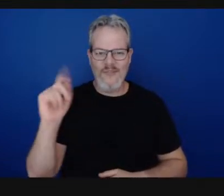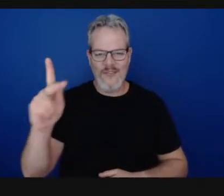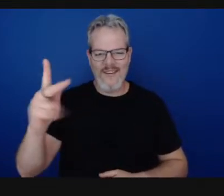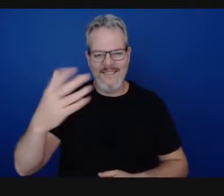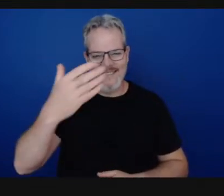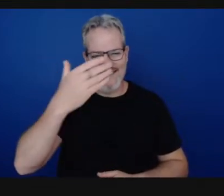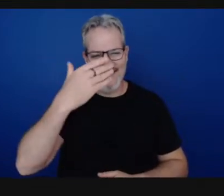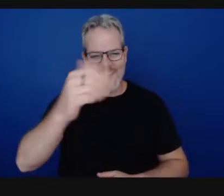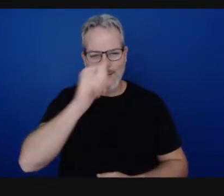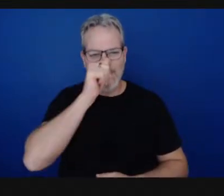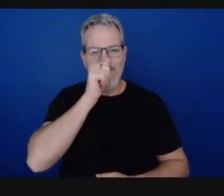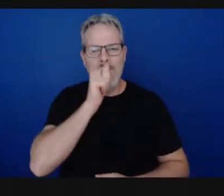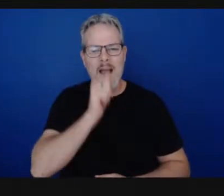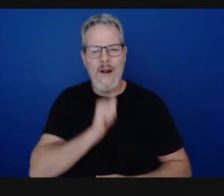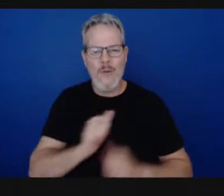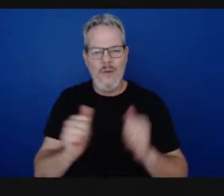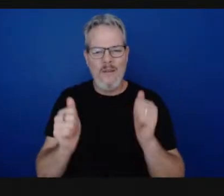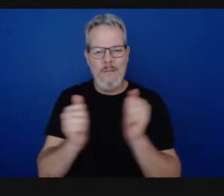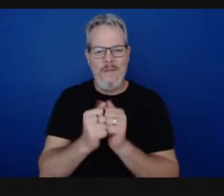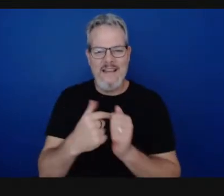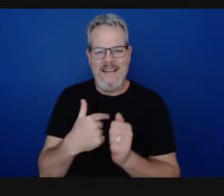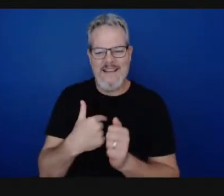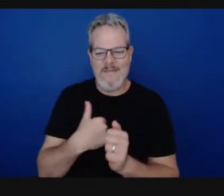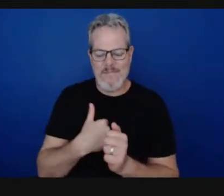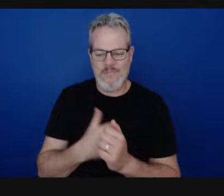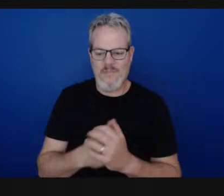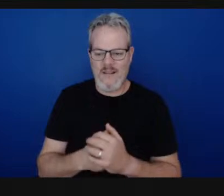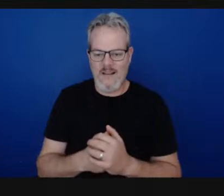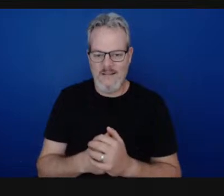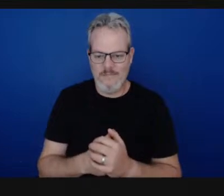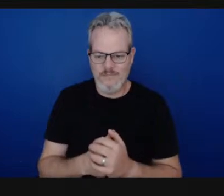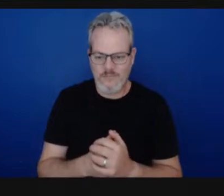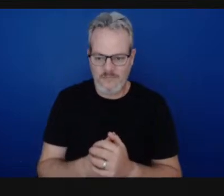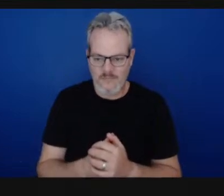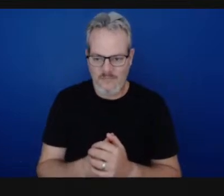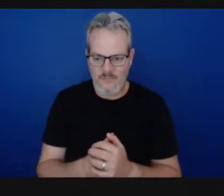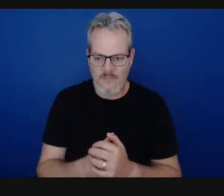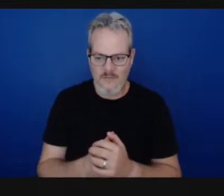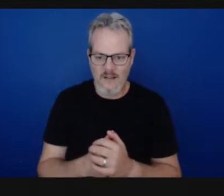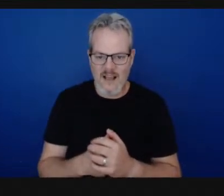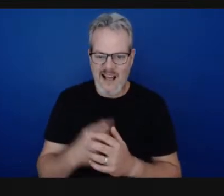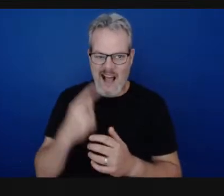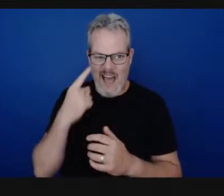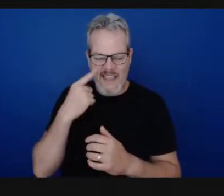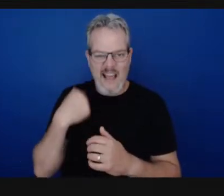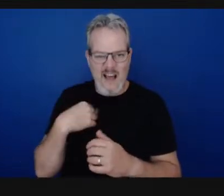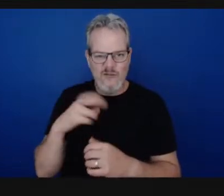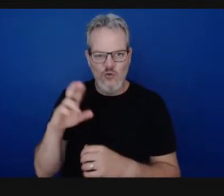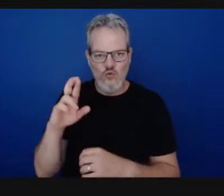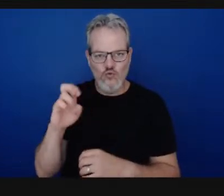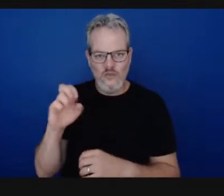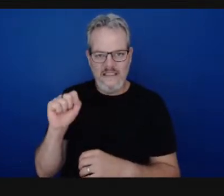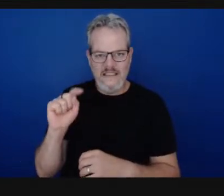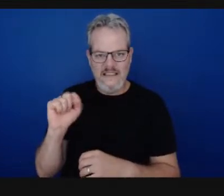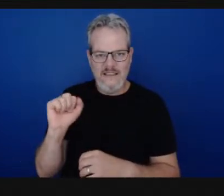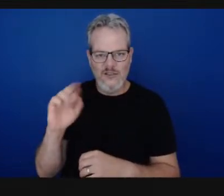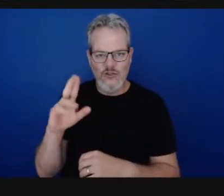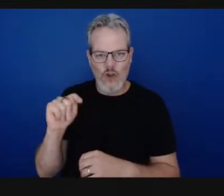Yep. I'm still trying to figure out what's going on with that. I restarted everything today, and sometimes it just still does